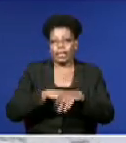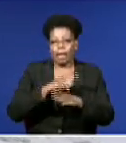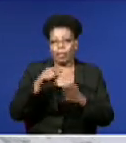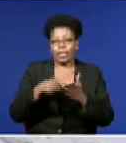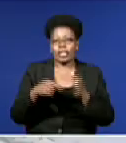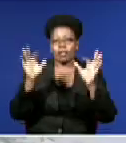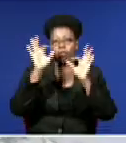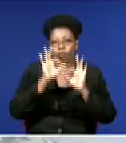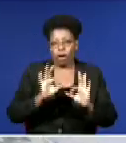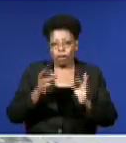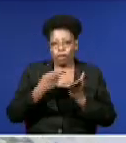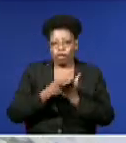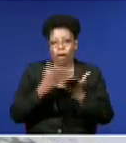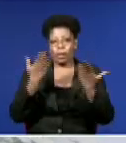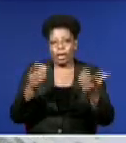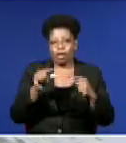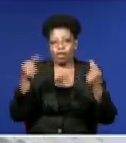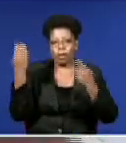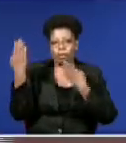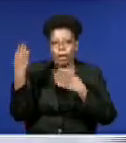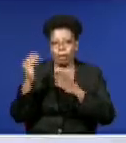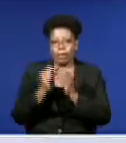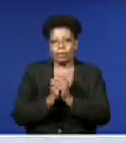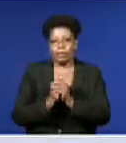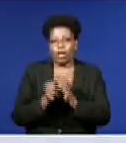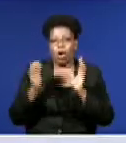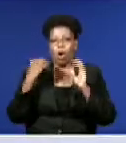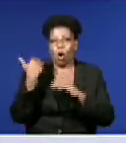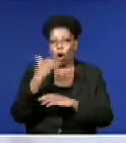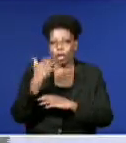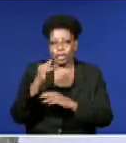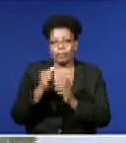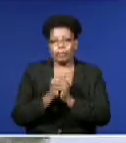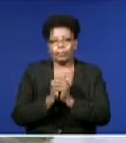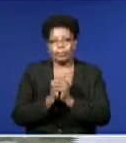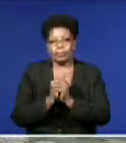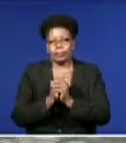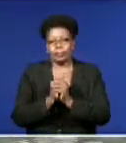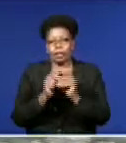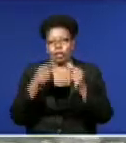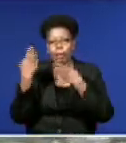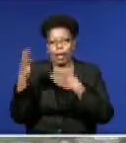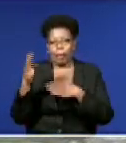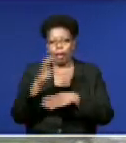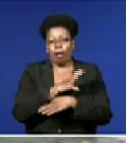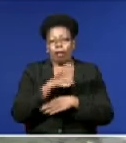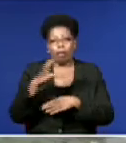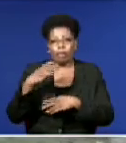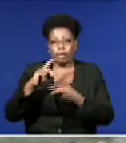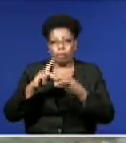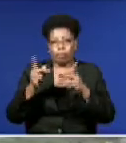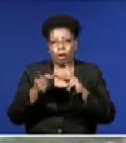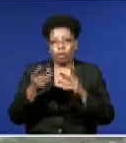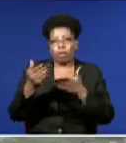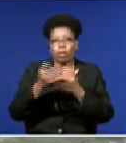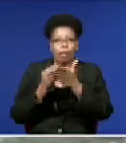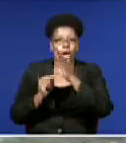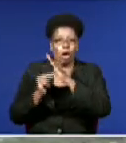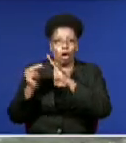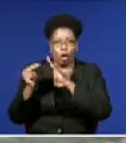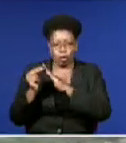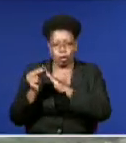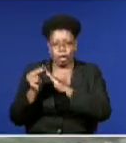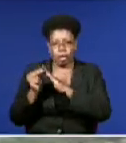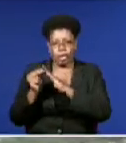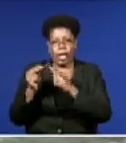Friday for the regatta here in Grand Bahama. Awesome, good stuff. Now, the Grand Bahama Regatta Committee has also partnered with several hotels on Grand